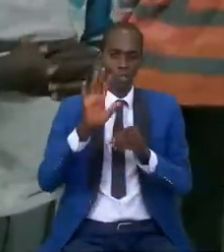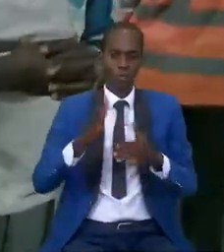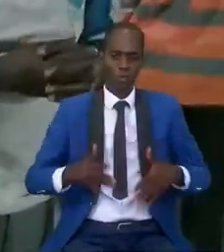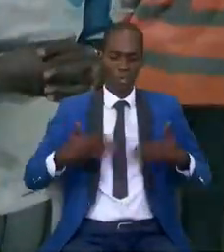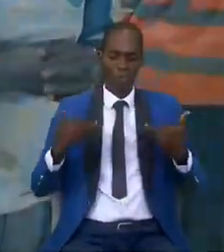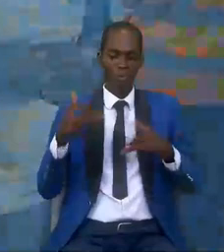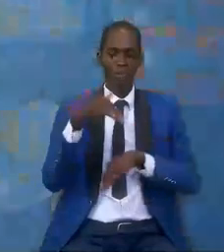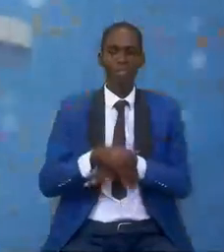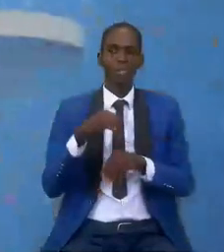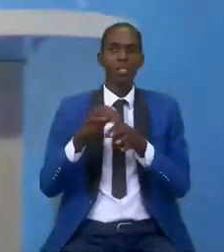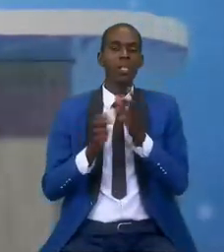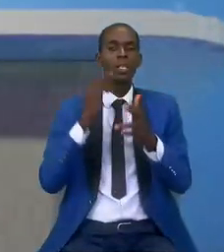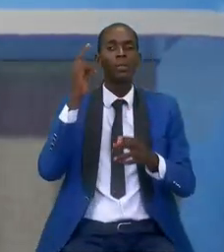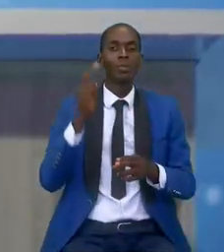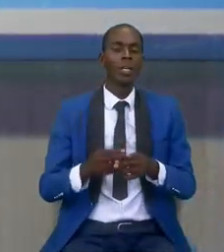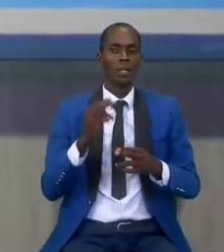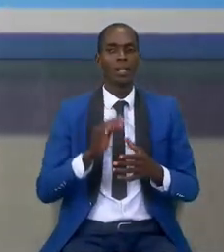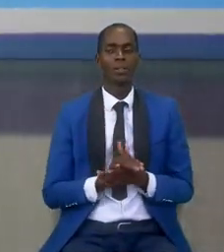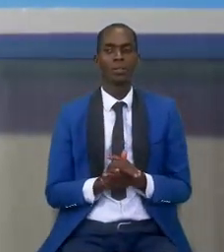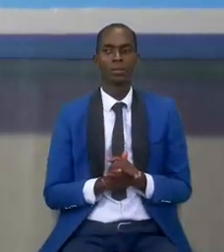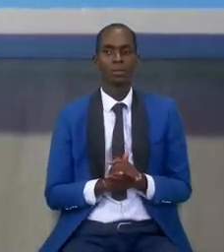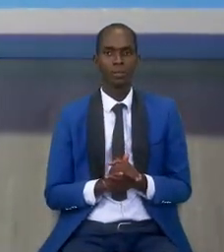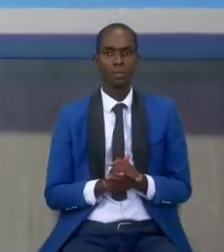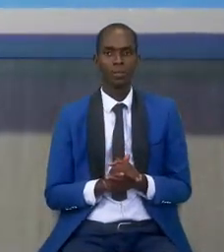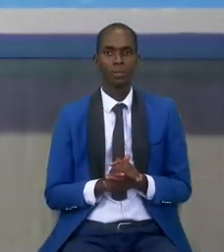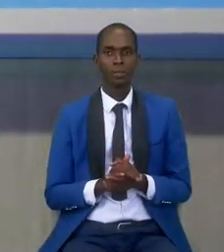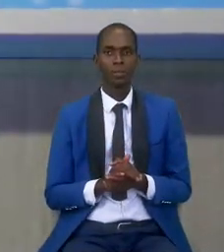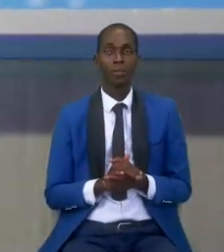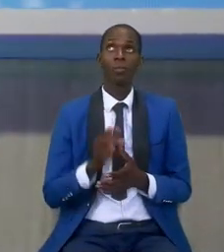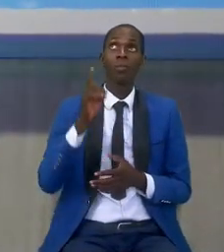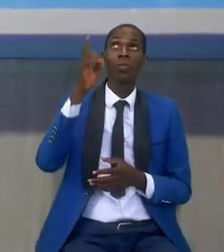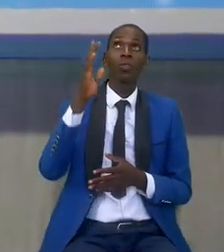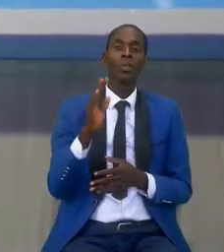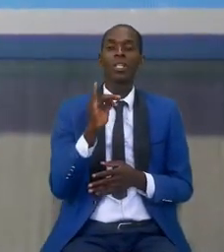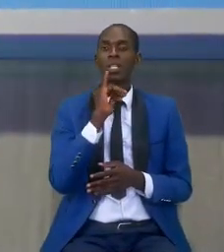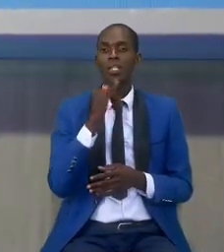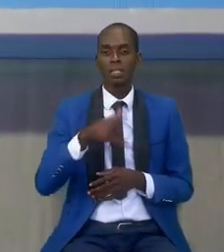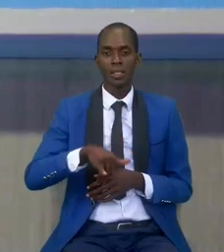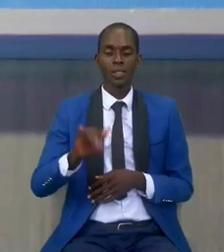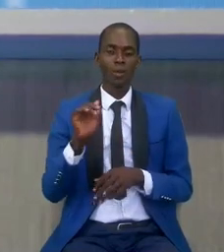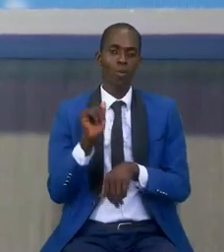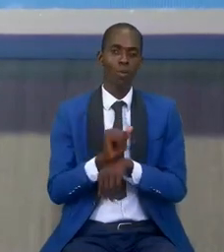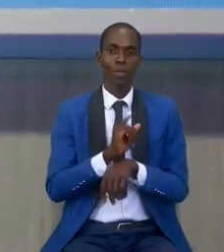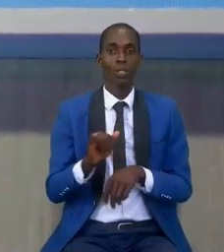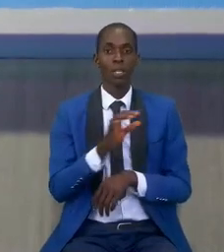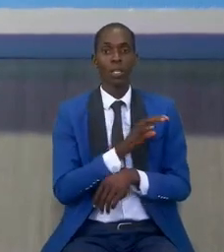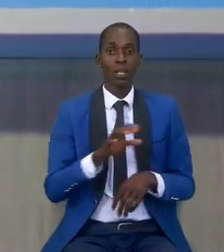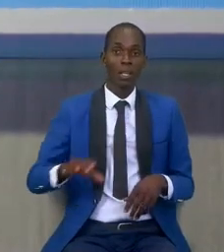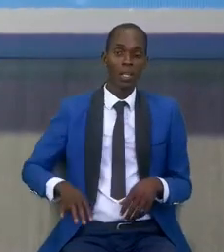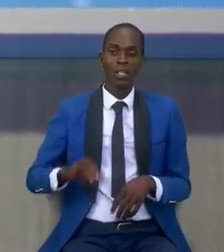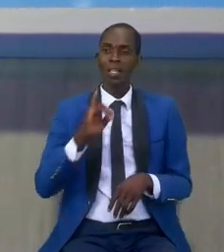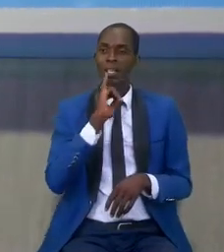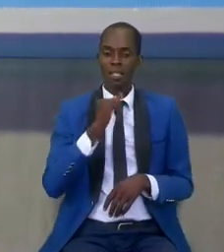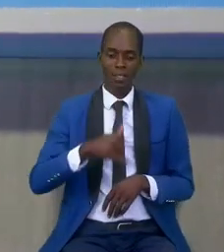God is still walking Christ is still at work and as we give our